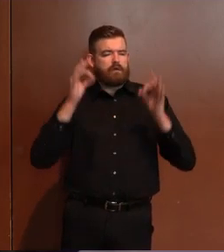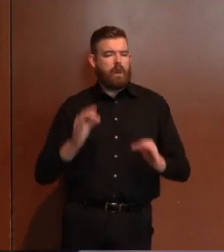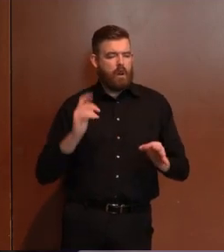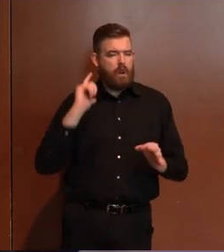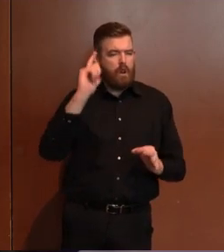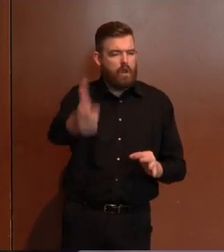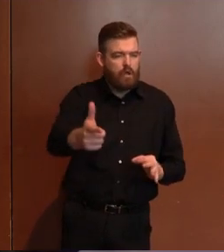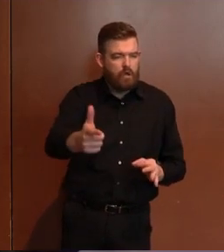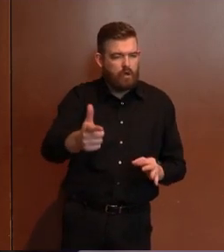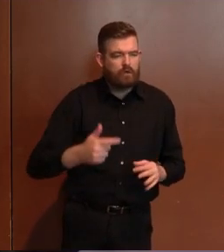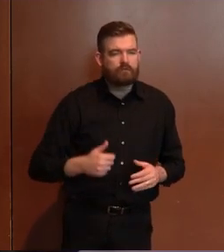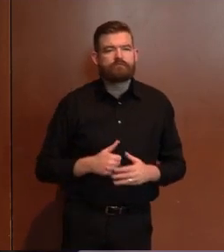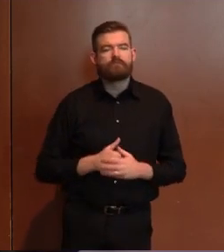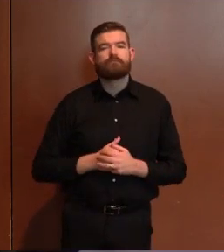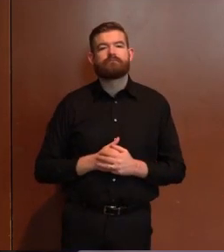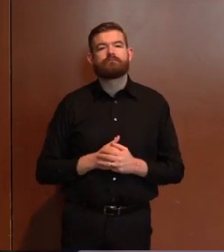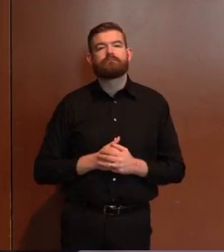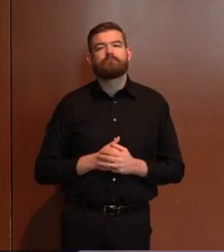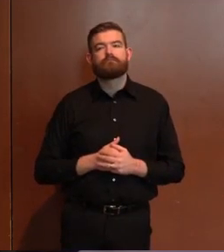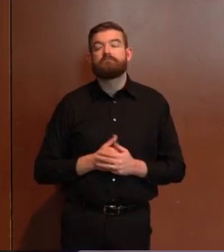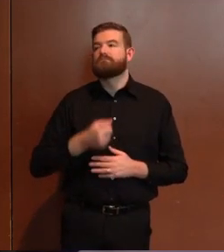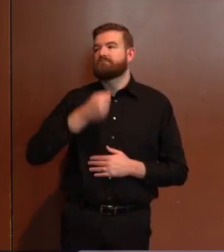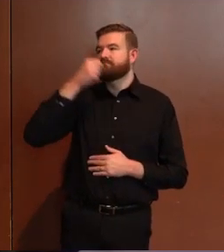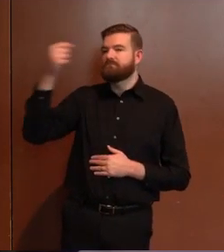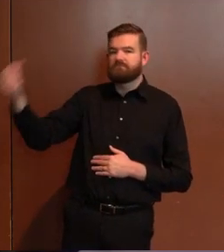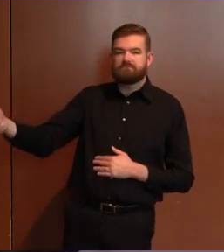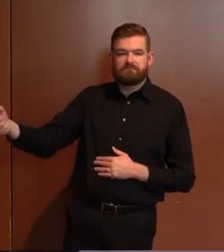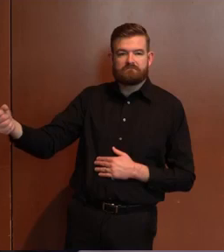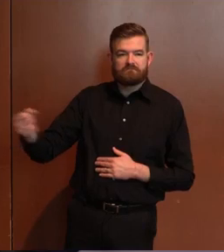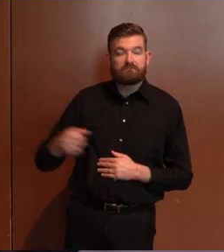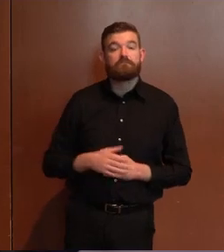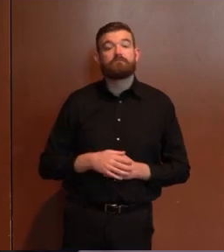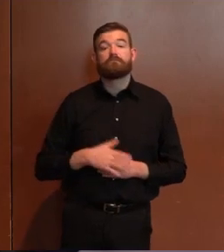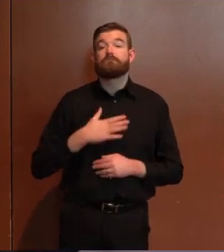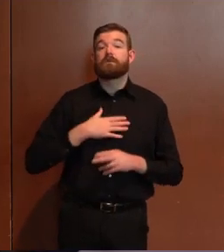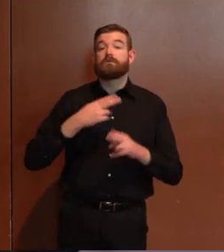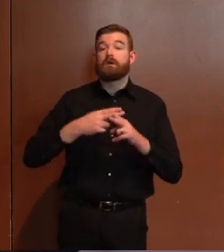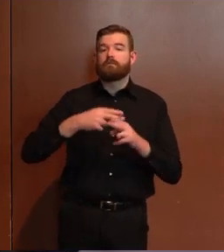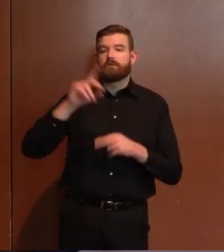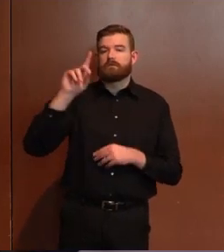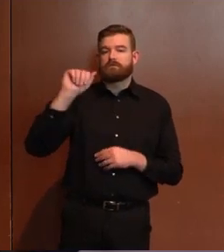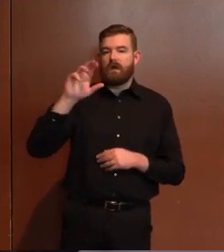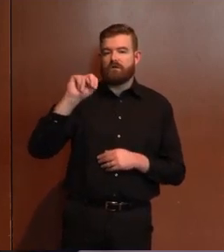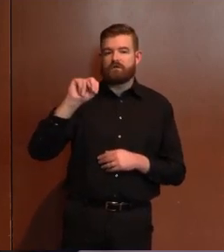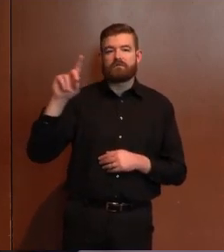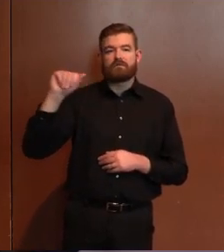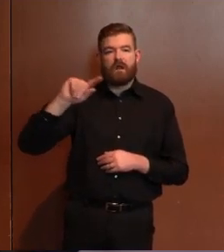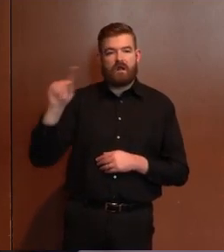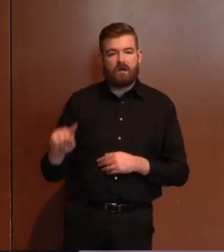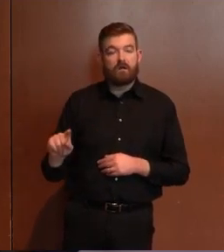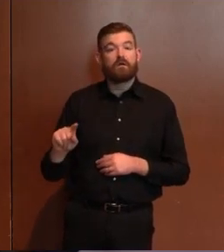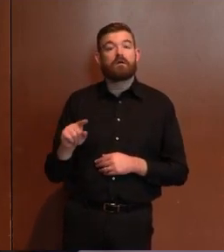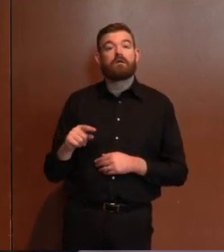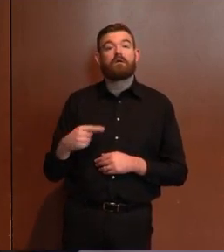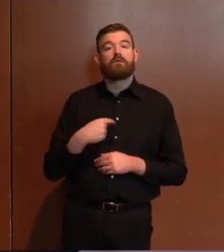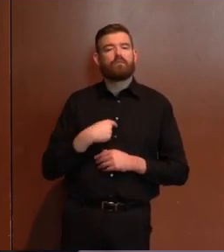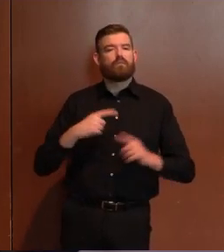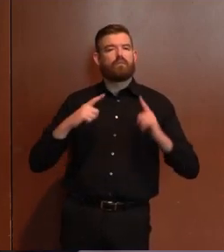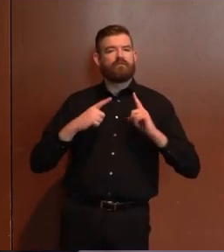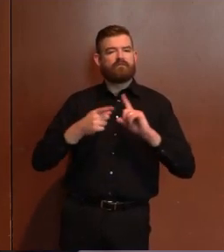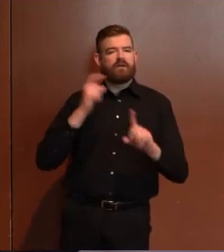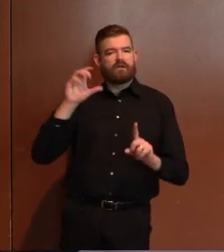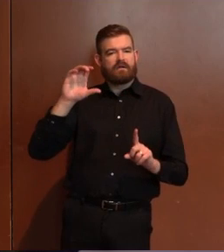Brennan. Right here. My name's Darren Katz. I'm actually retired from CBS. Actually claiming